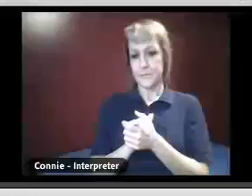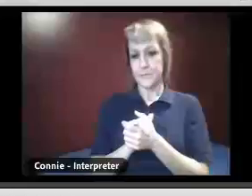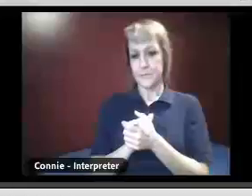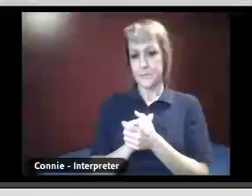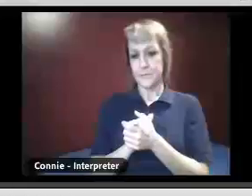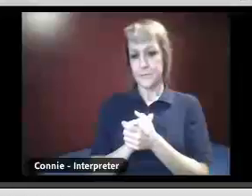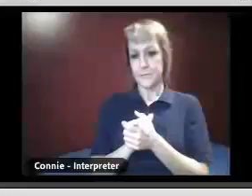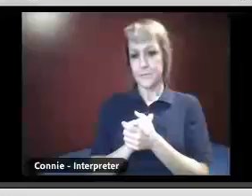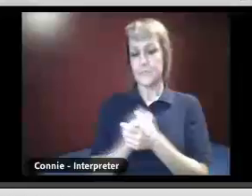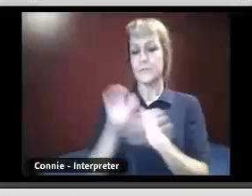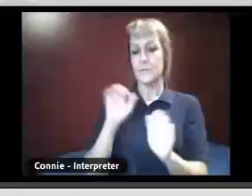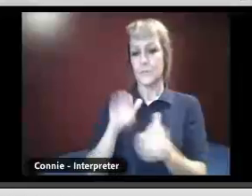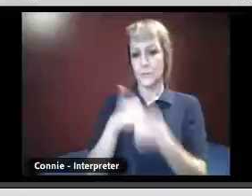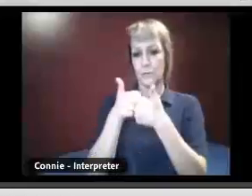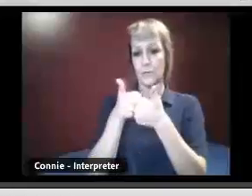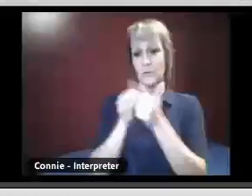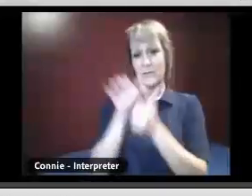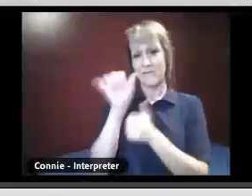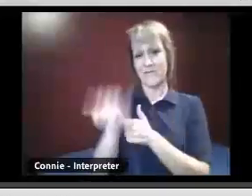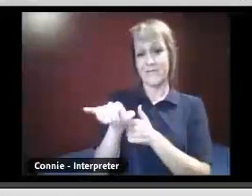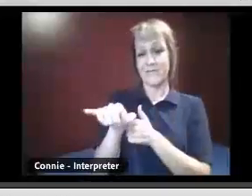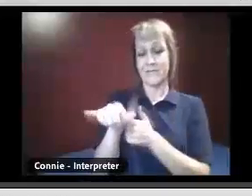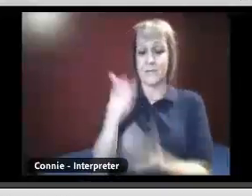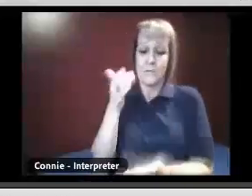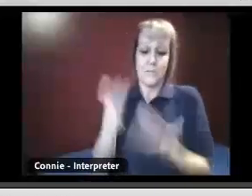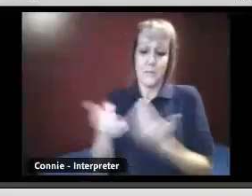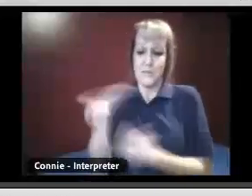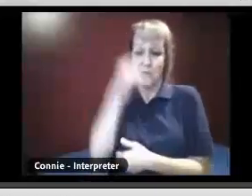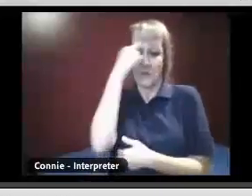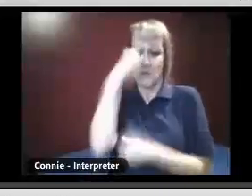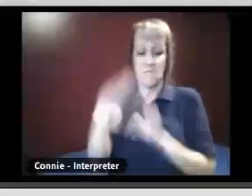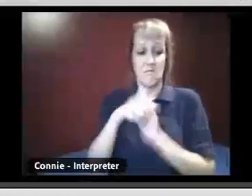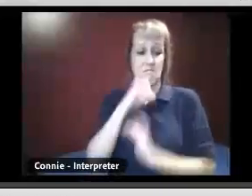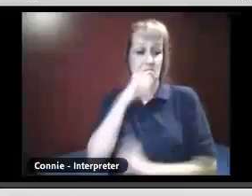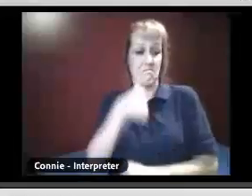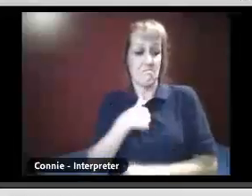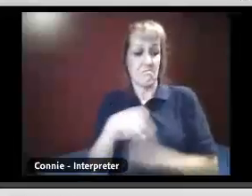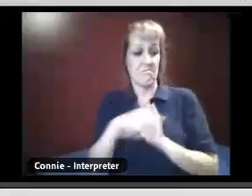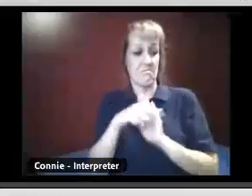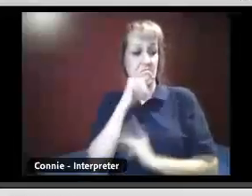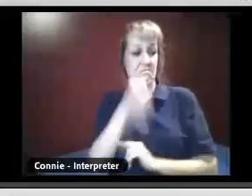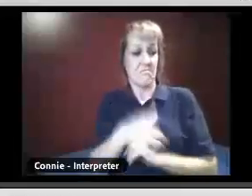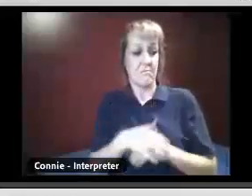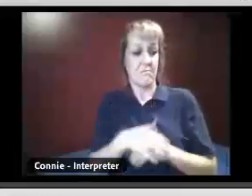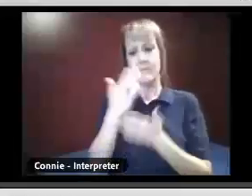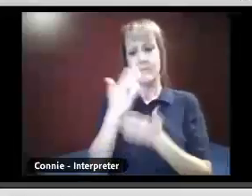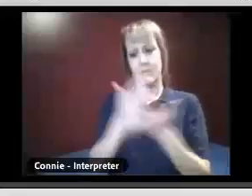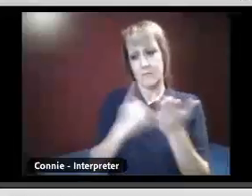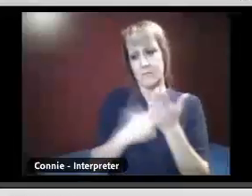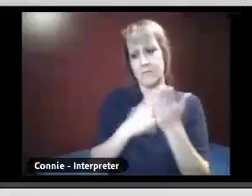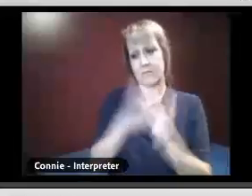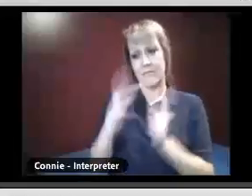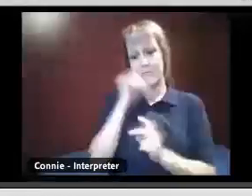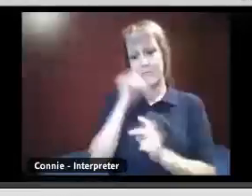The challenge with that is he may not think he's being negative. A lot of times people don't own their behavior.